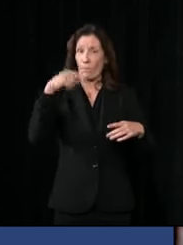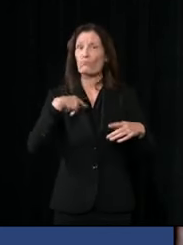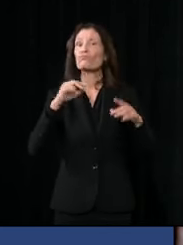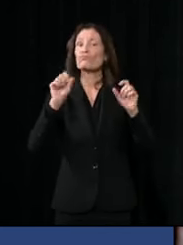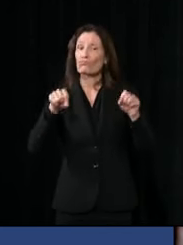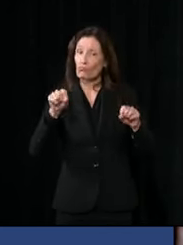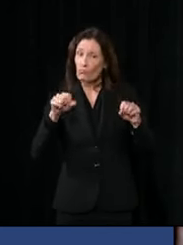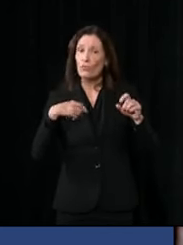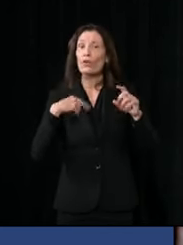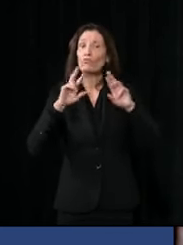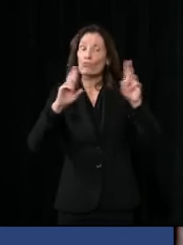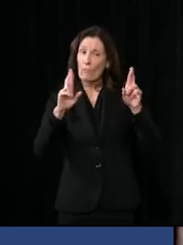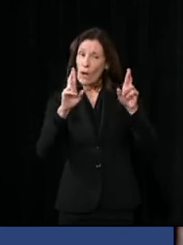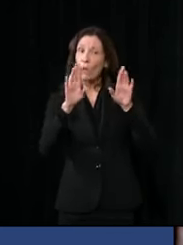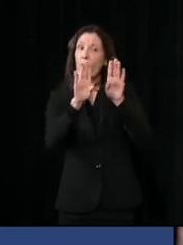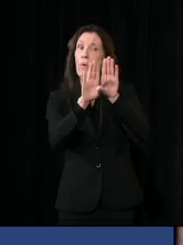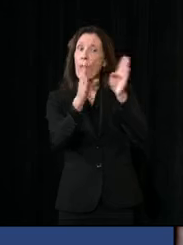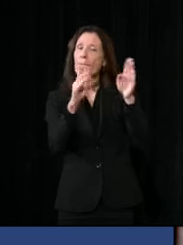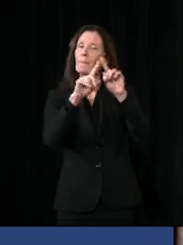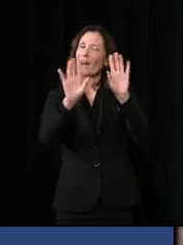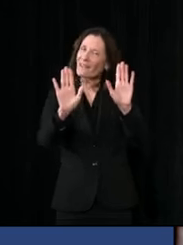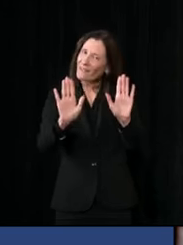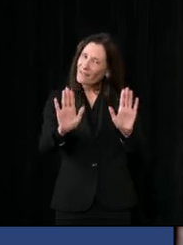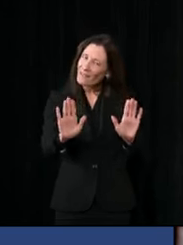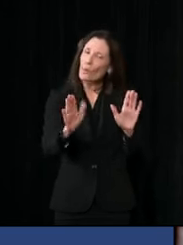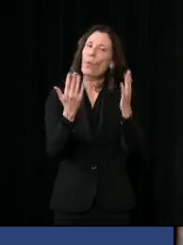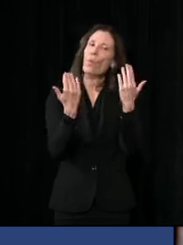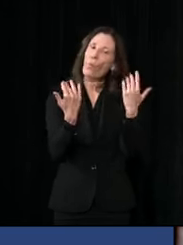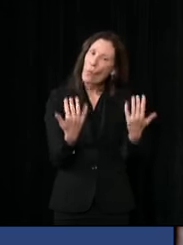staged approach, and it will be.